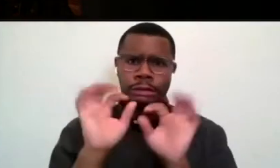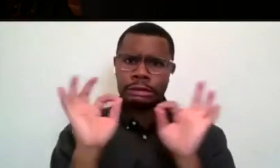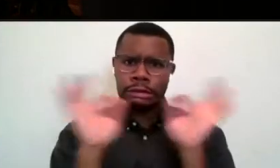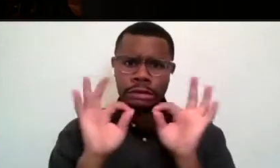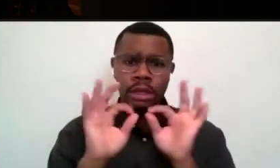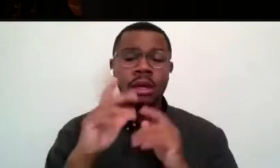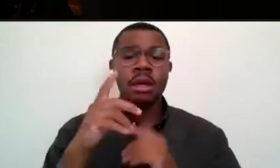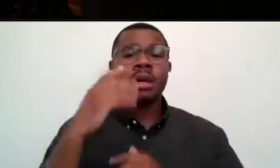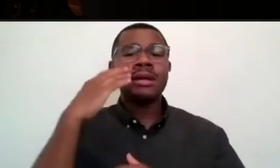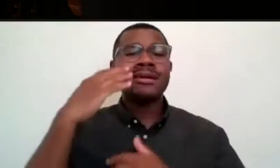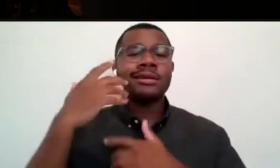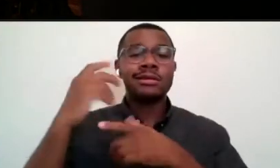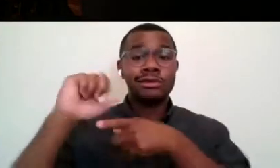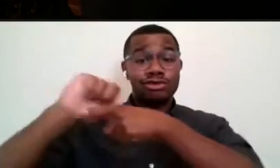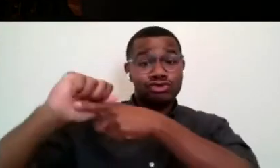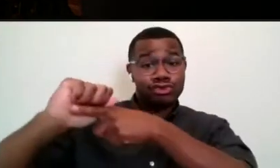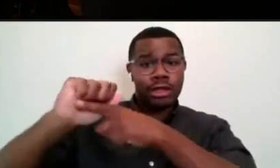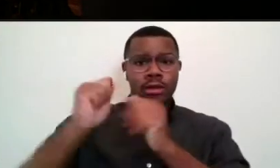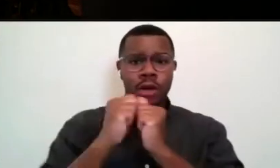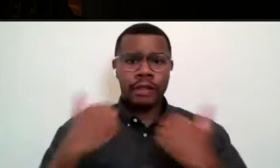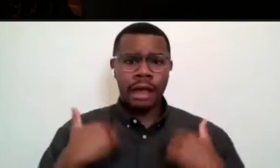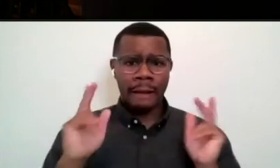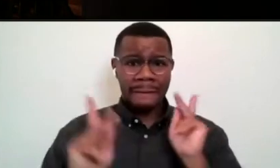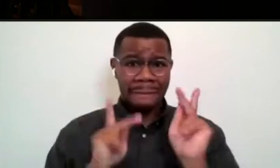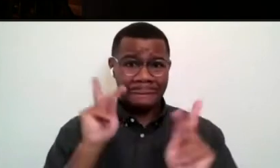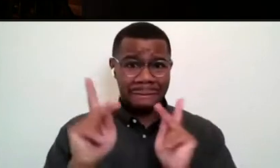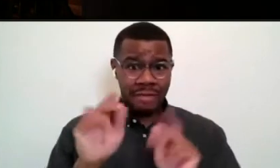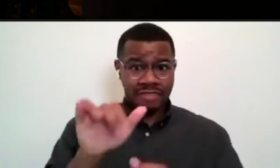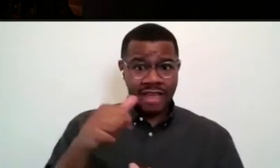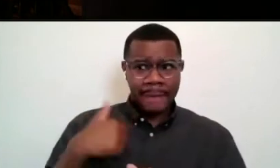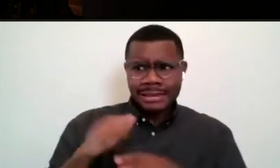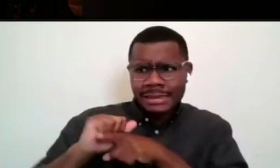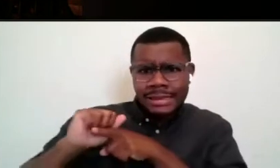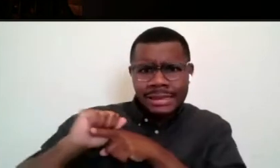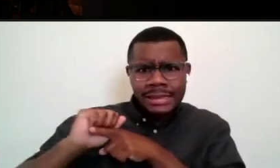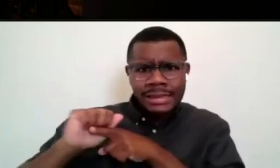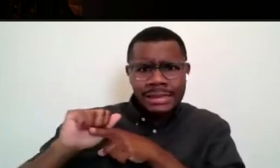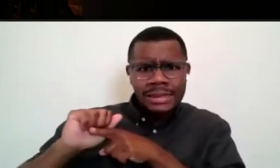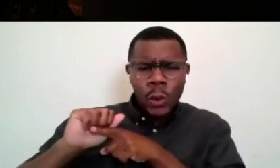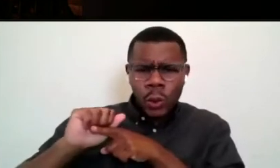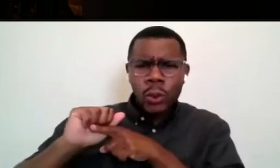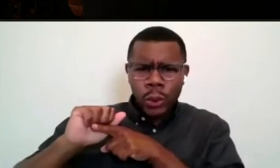do with young people. You know, particularly young women,